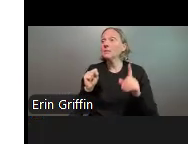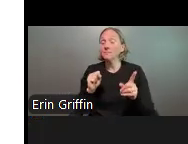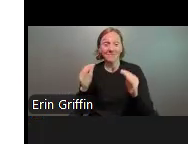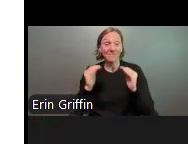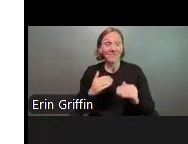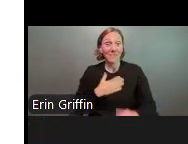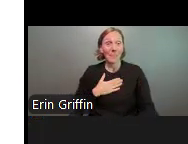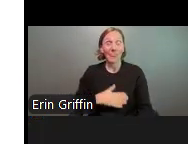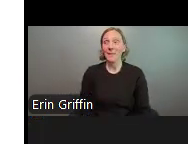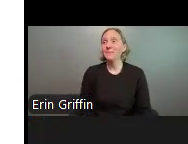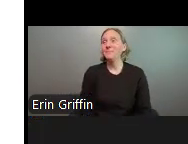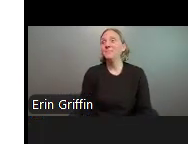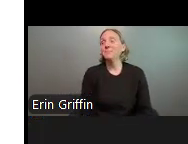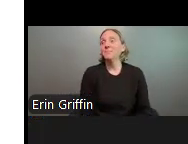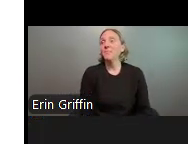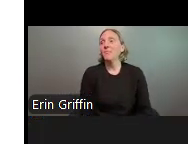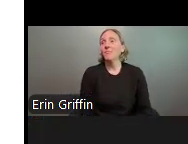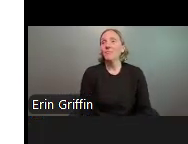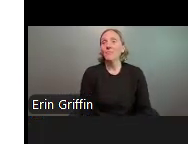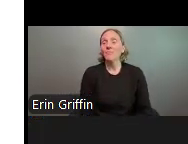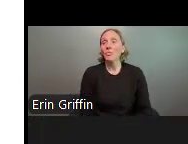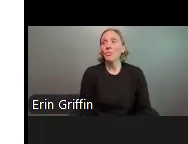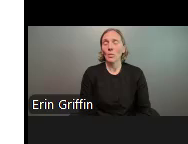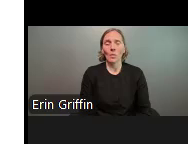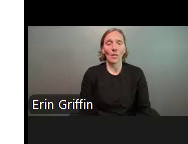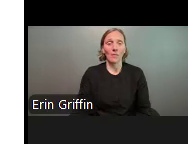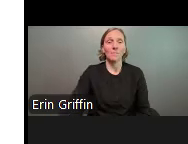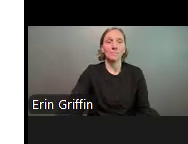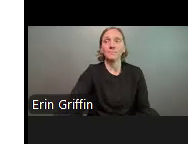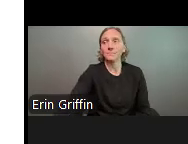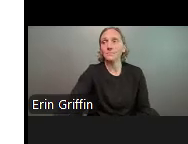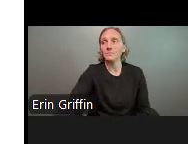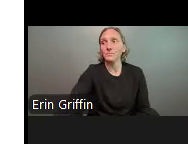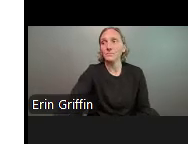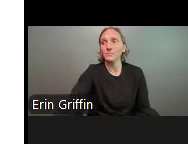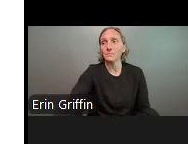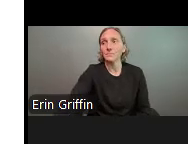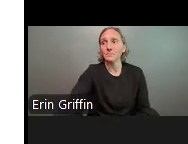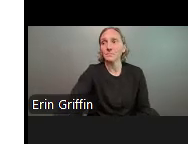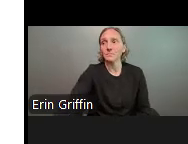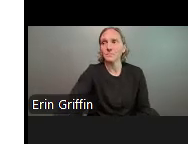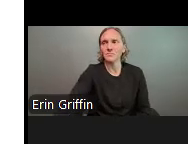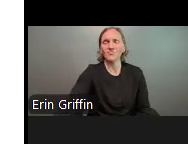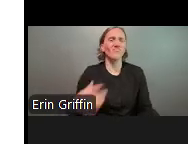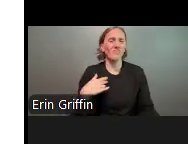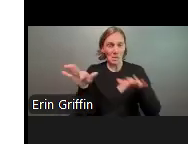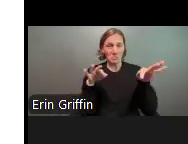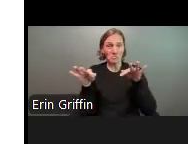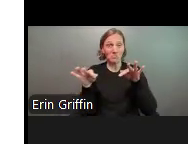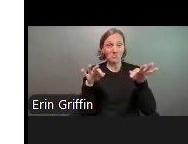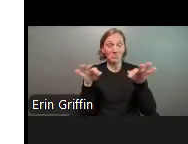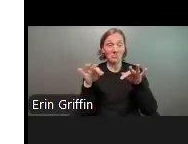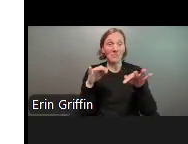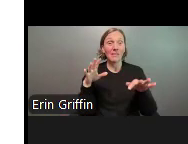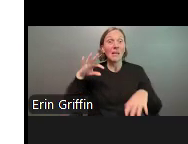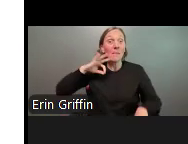So I want to give you an overarching understanding of how the benefits are designed so you understand how much it aligns with our